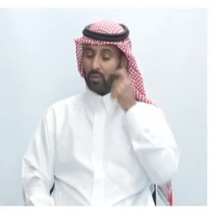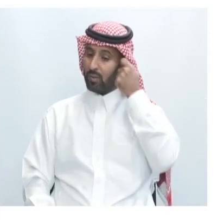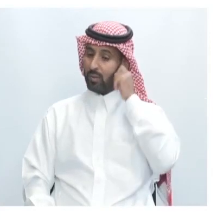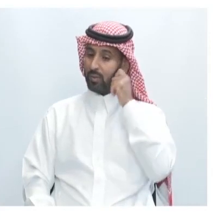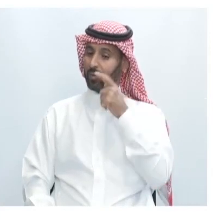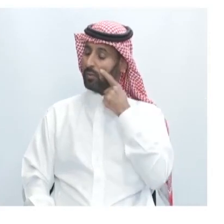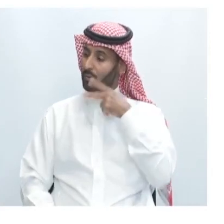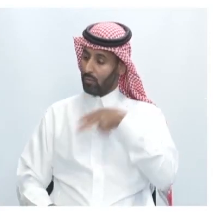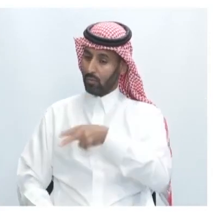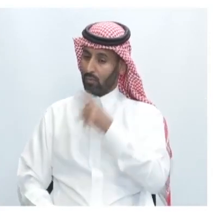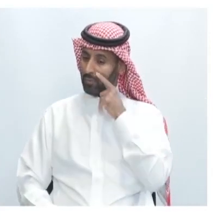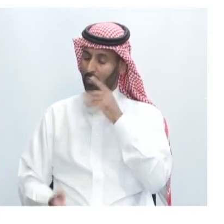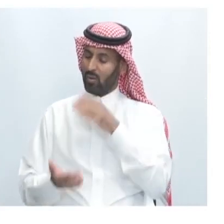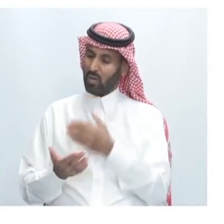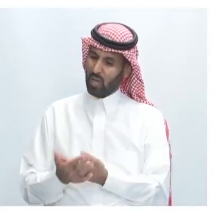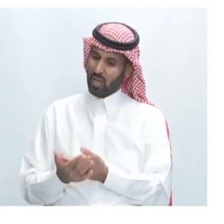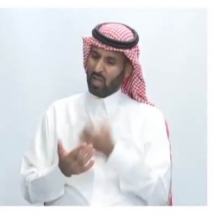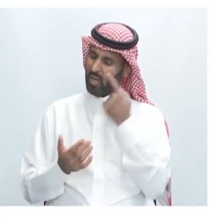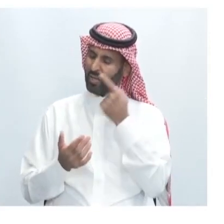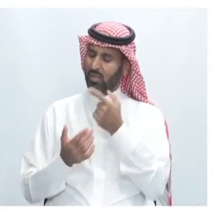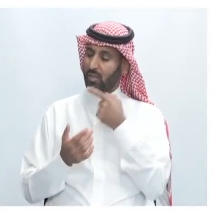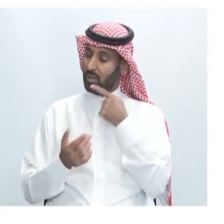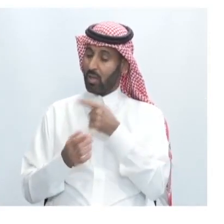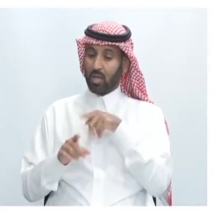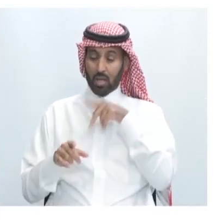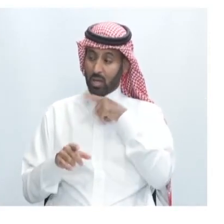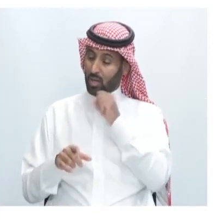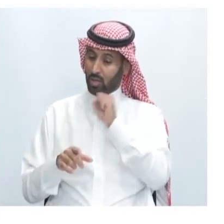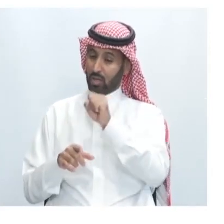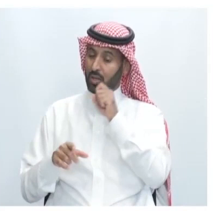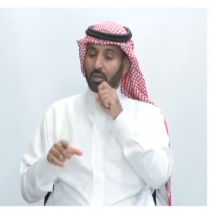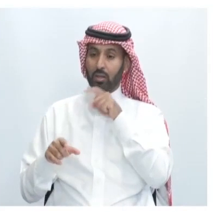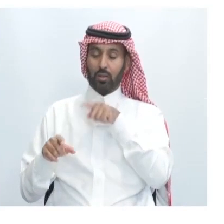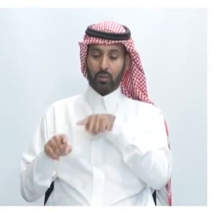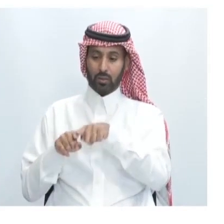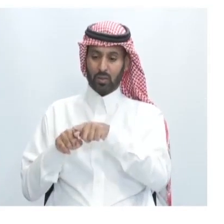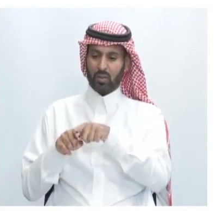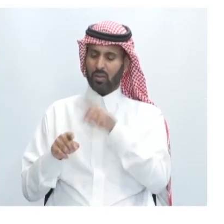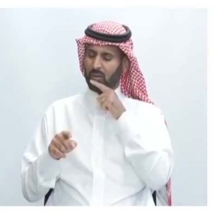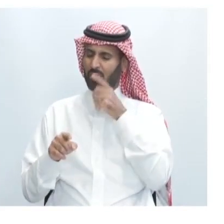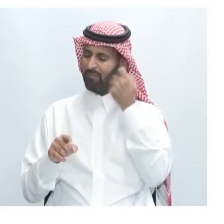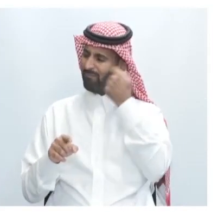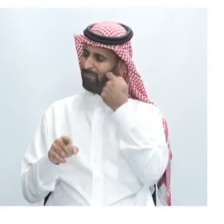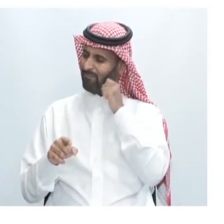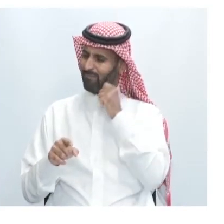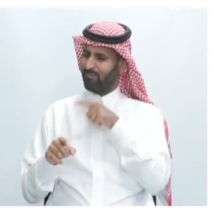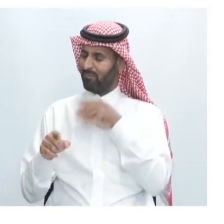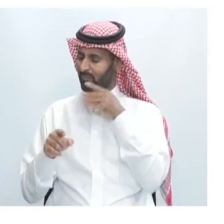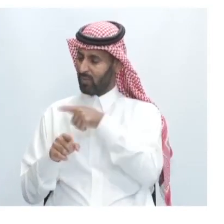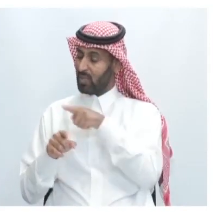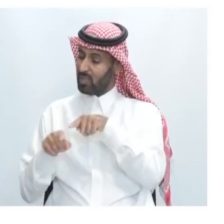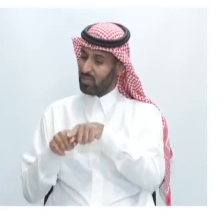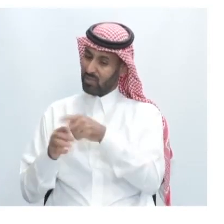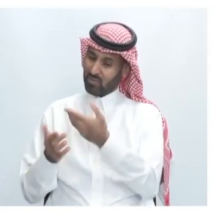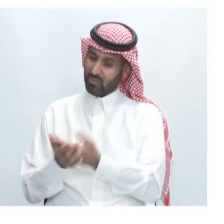after her friend died. After her friend died, yes, that's correct. She was in mourning after her friend